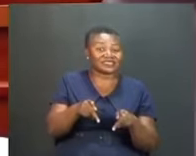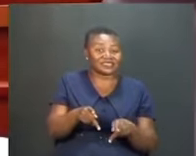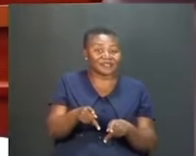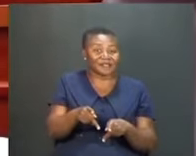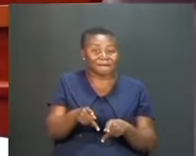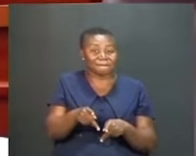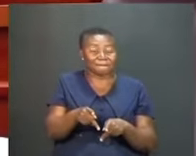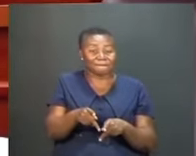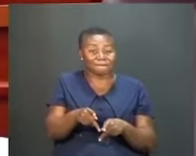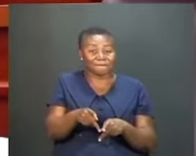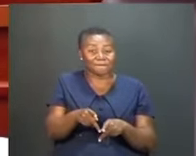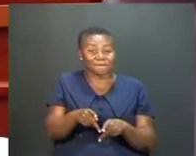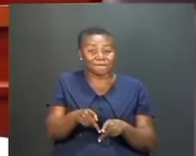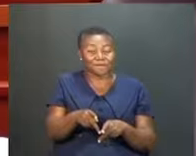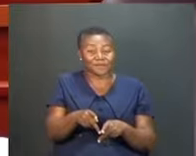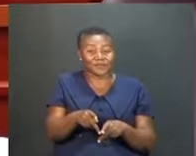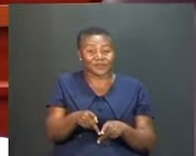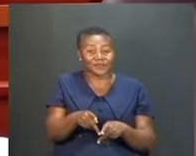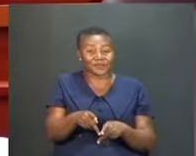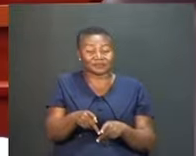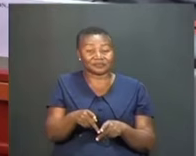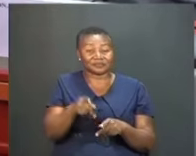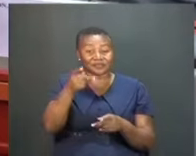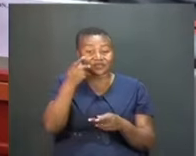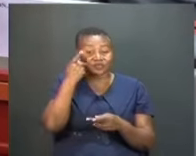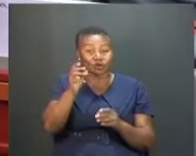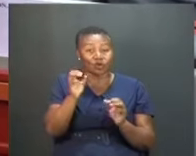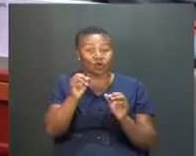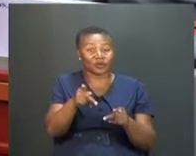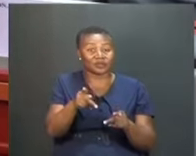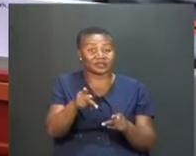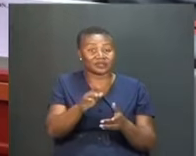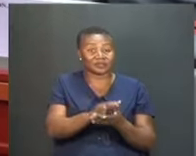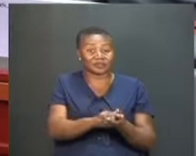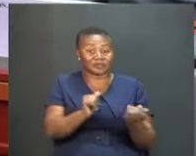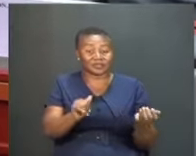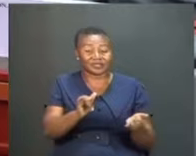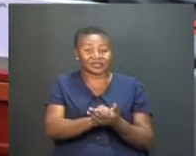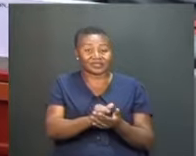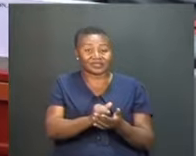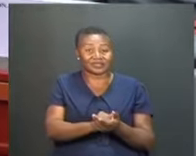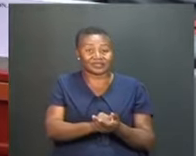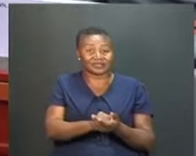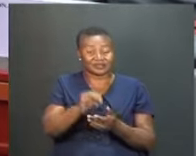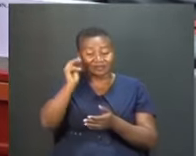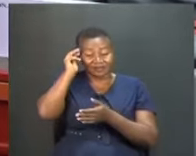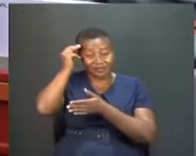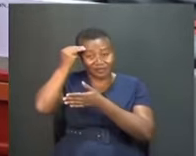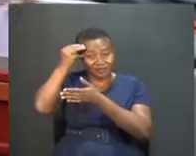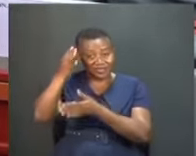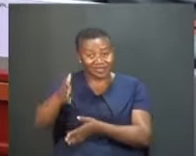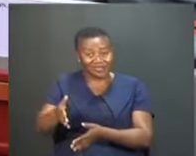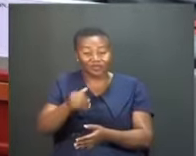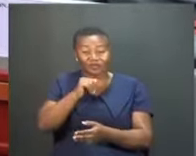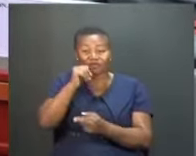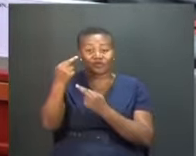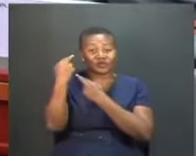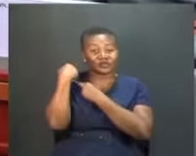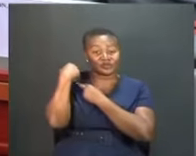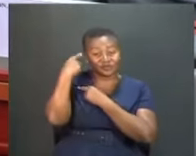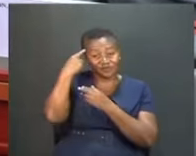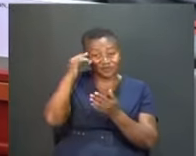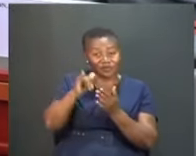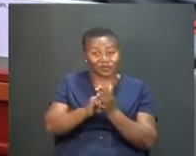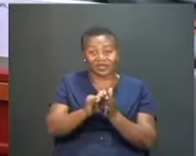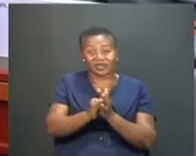opportunity, believing that being the minister not responsible for that sector,